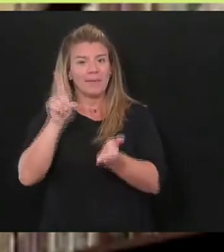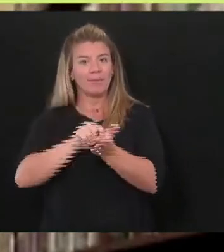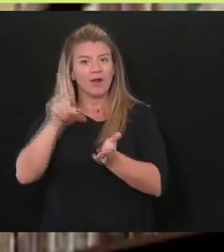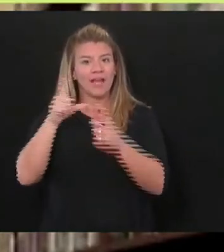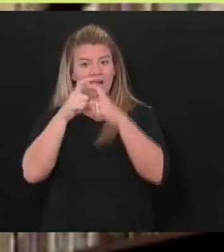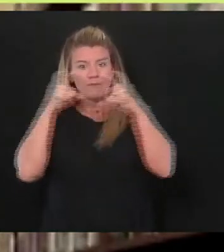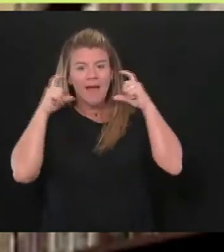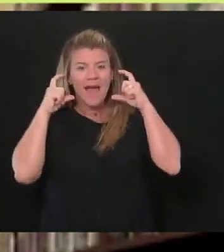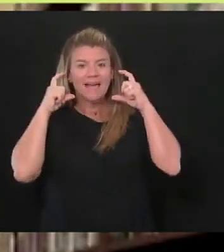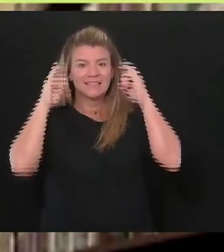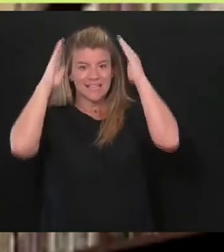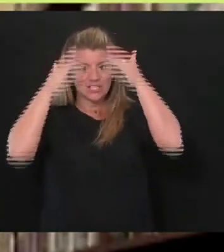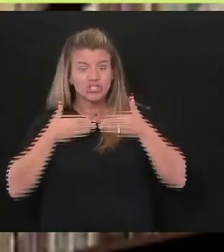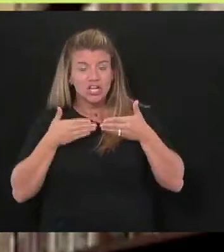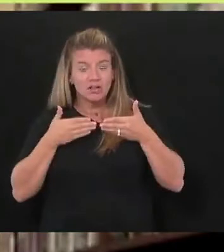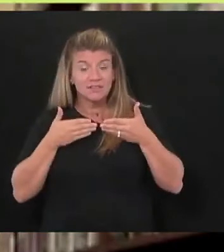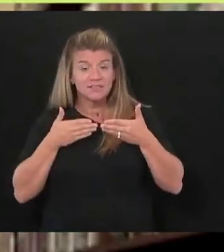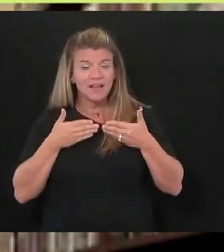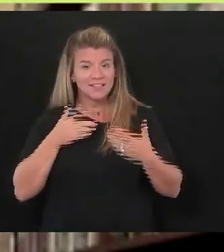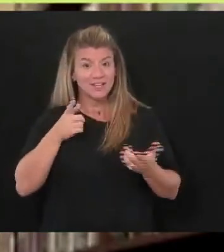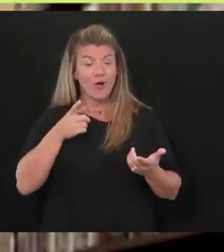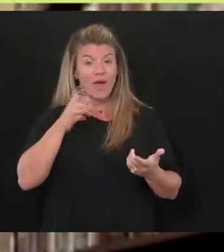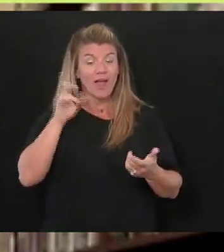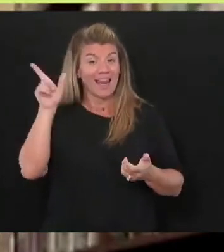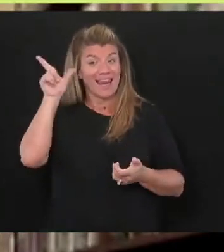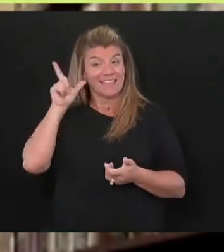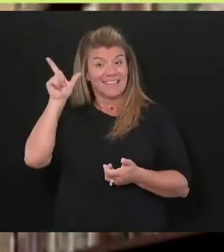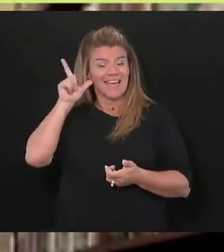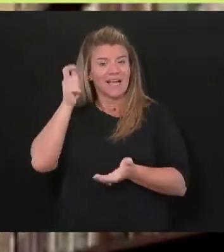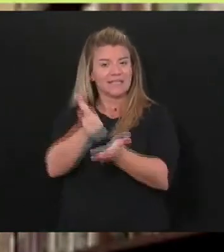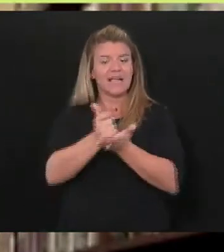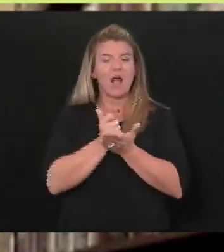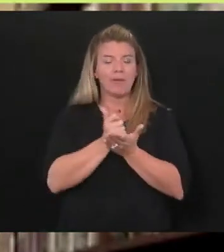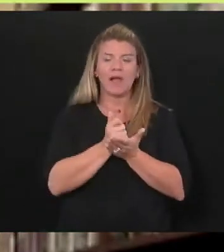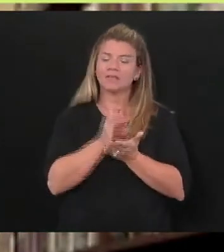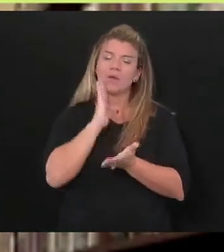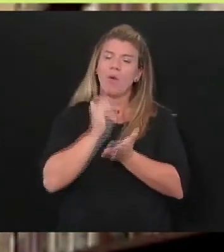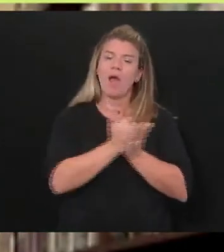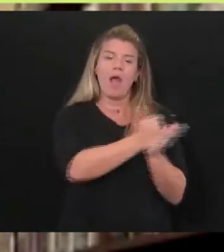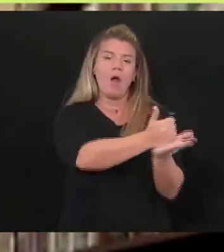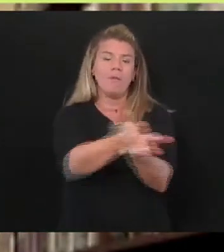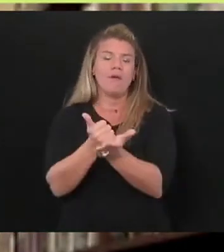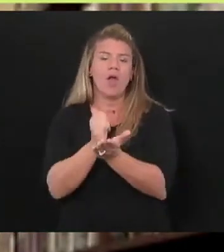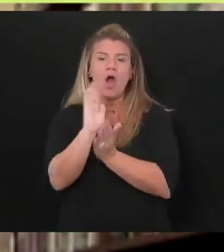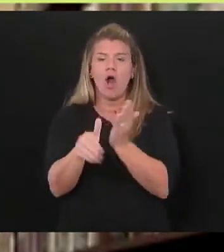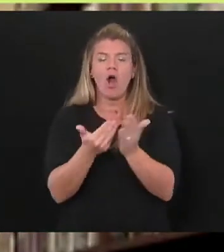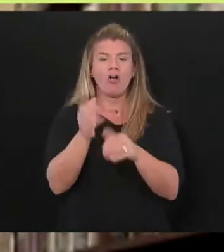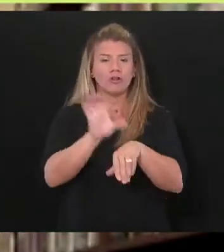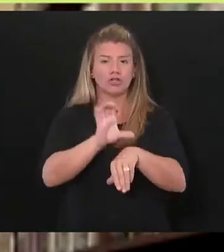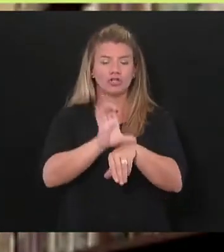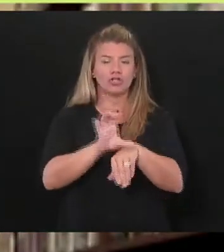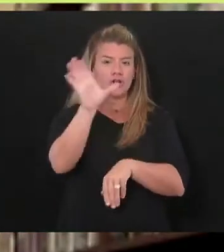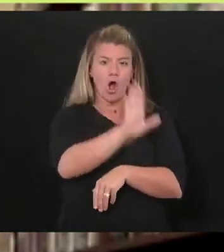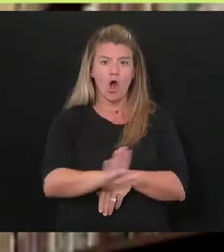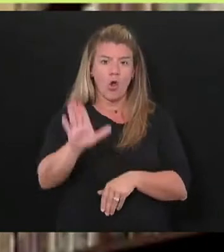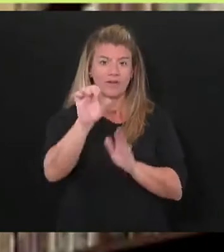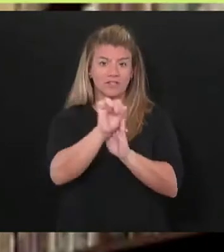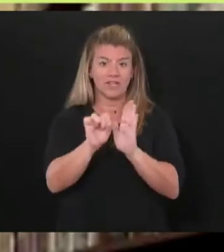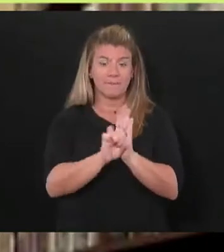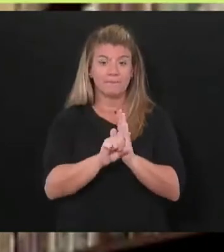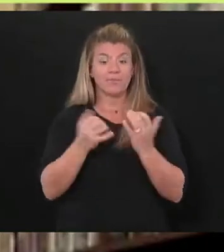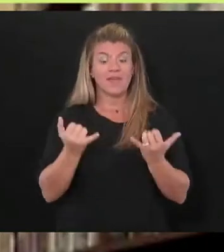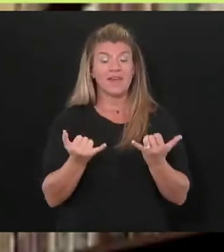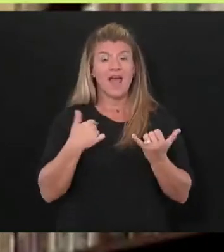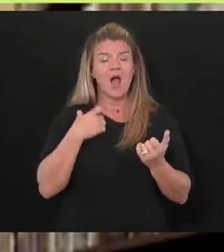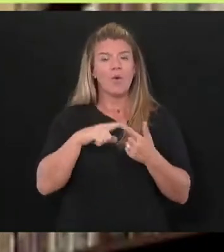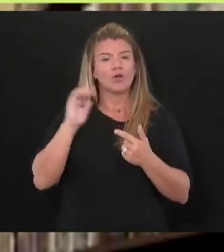shields. But listening is helping us, and I think it would help all of our churches around the state. It's my privilege now to introduce our